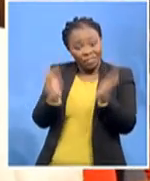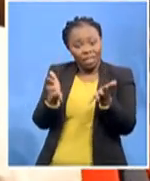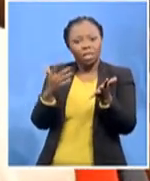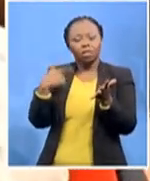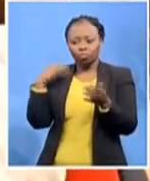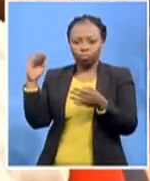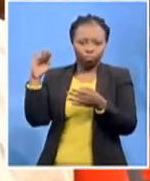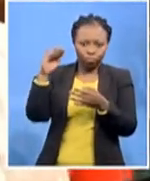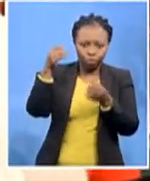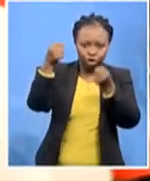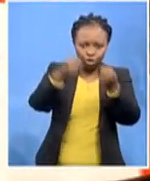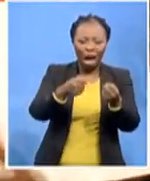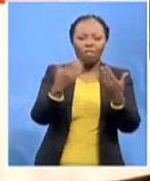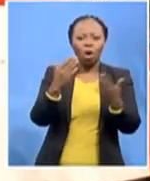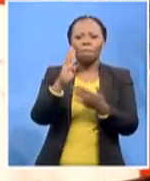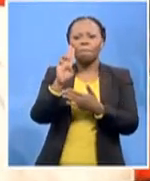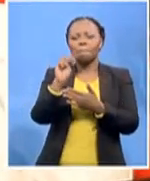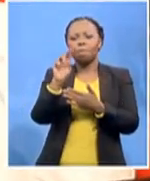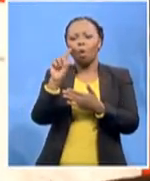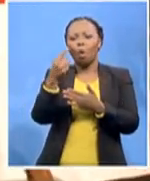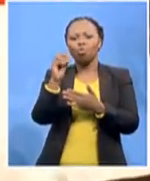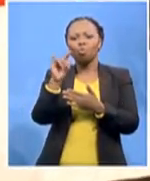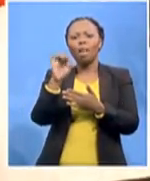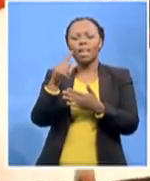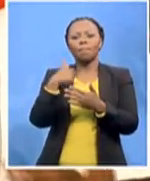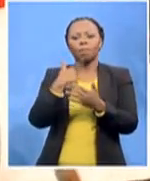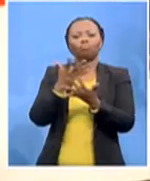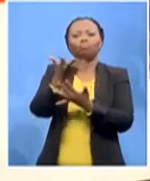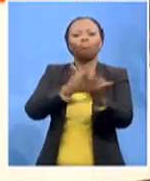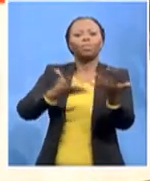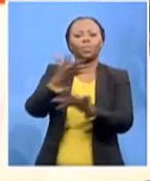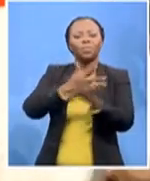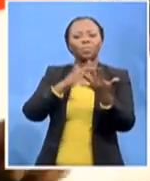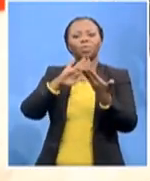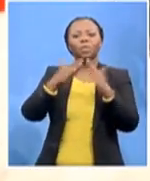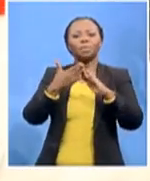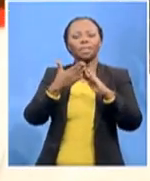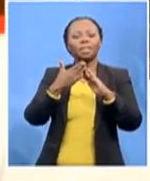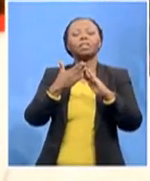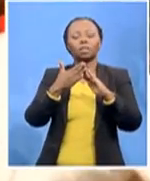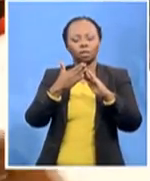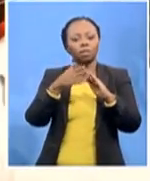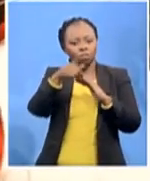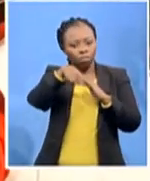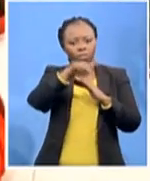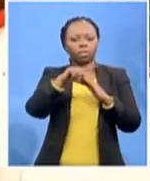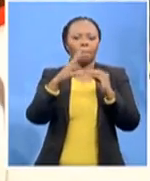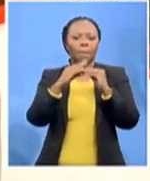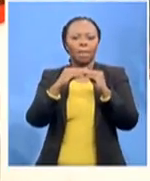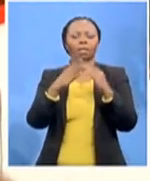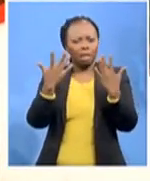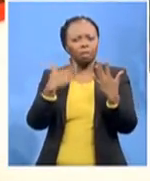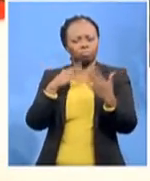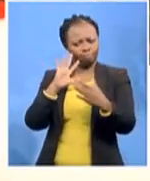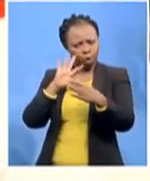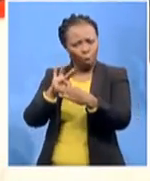be able to interact with the community members. Indeed, we met with them and I committed that on Sunday today, I'll